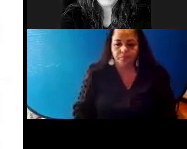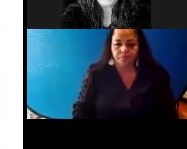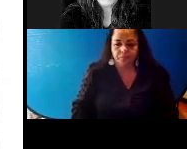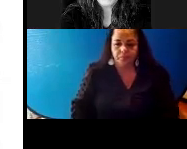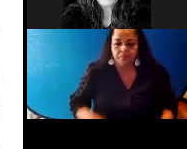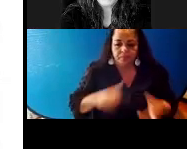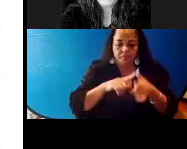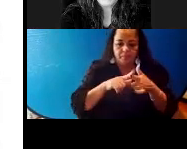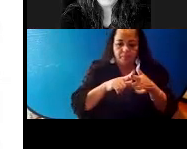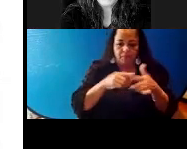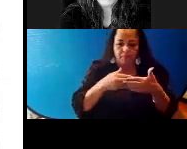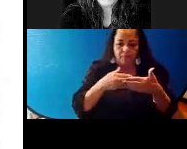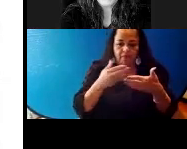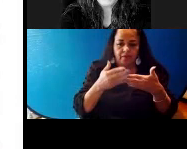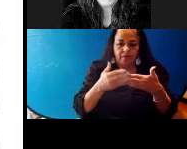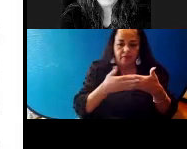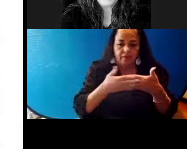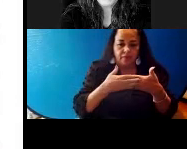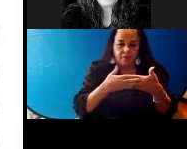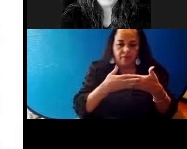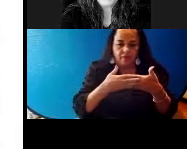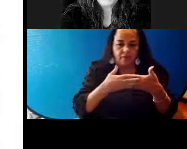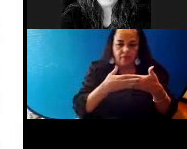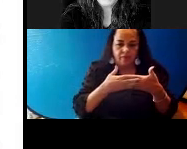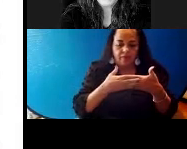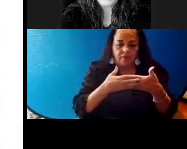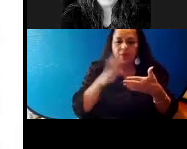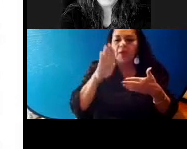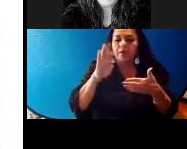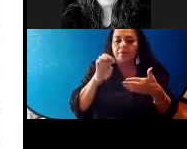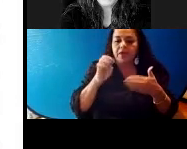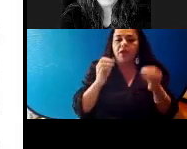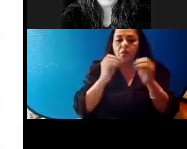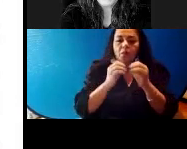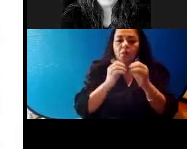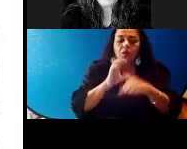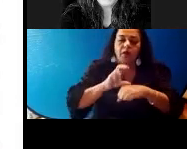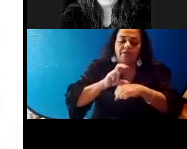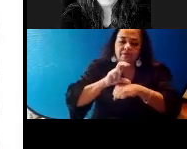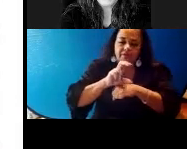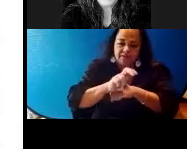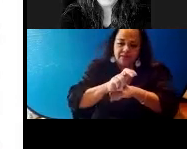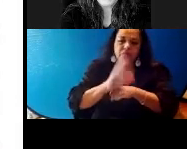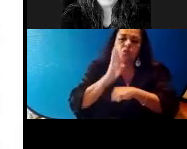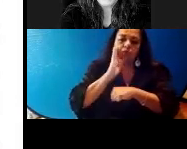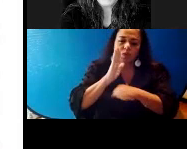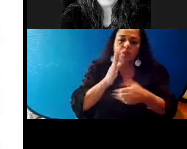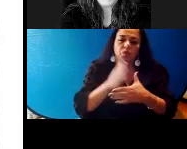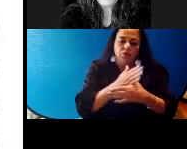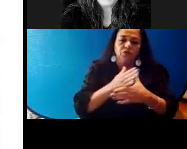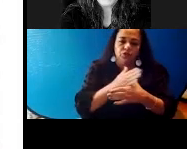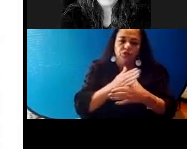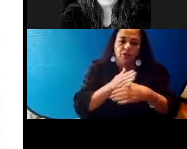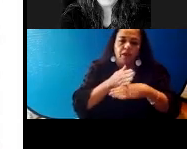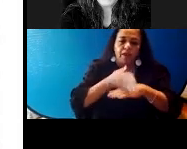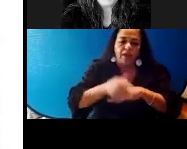And the next slide should be more invest. Yes, Rita will be sharing the slides. I know Lydia will be sending those out after this,